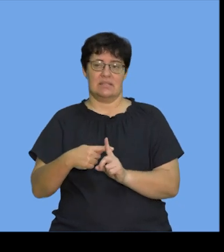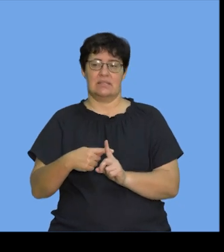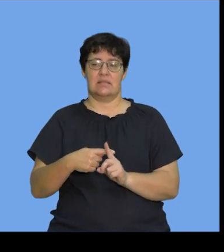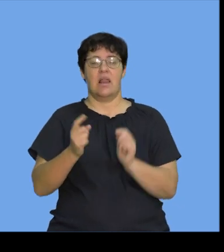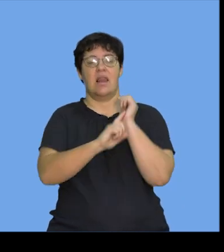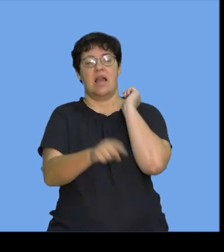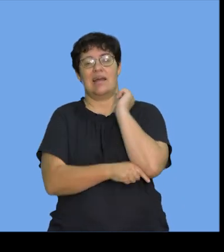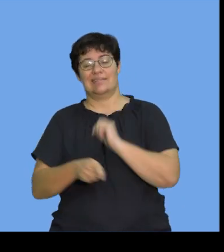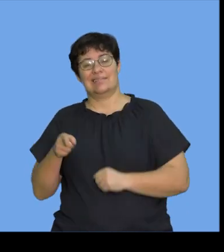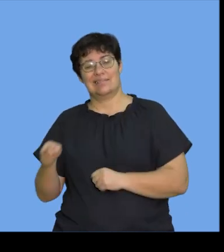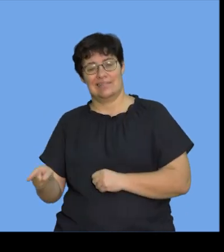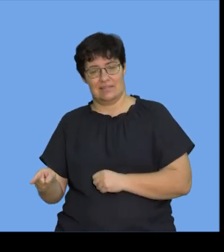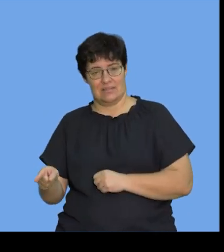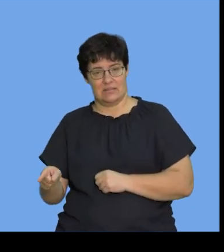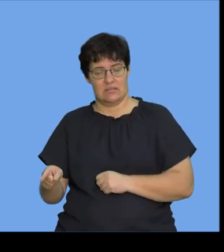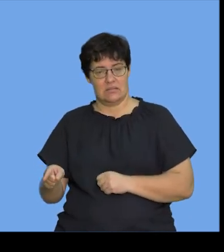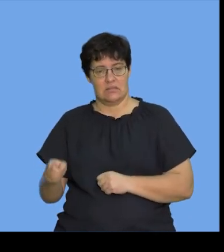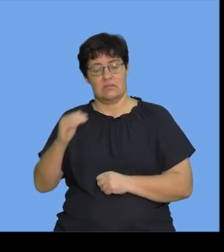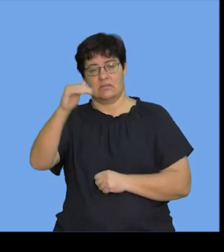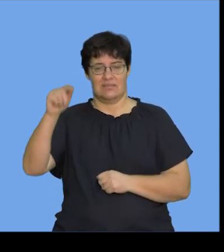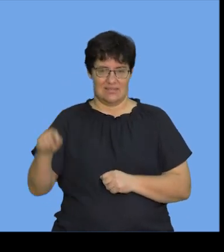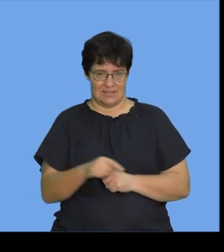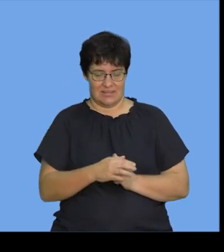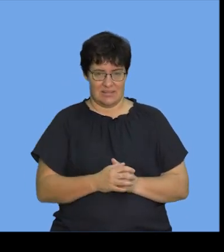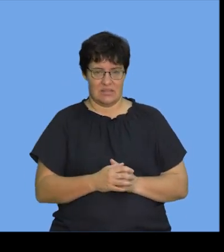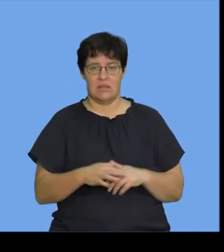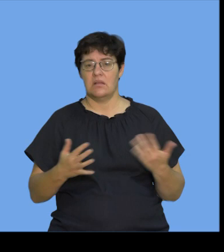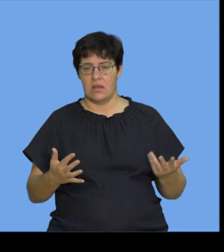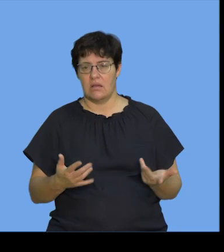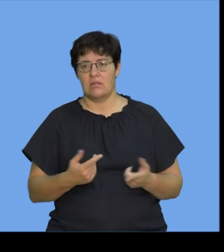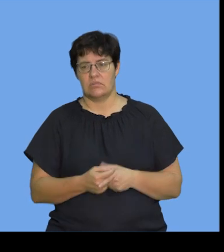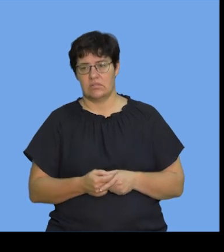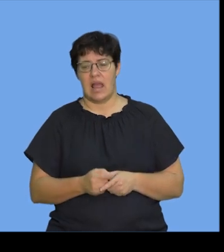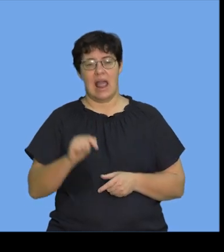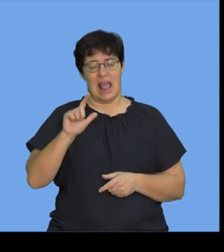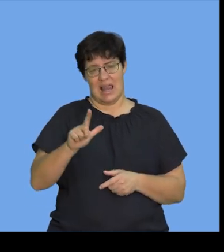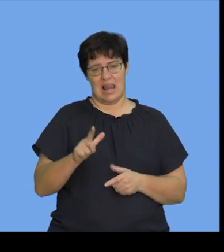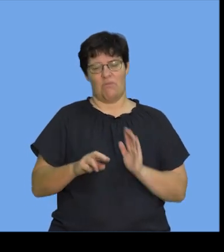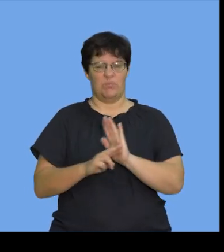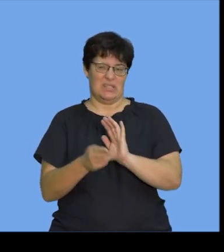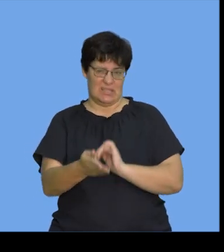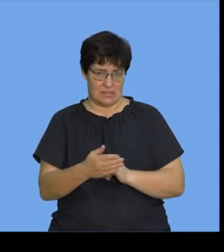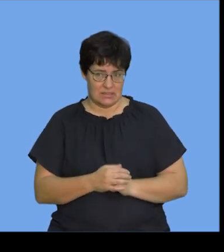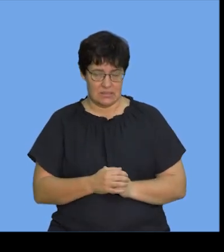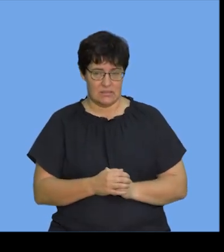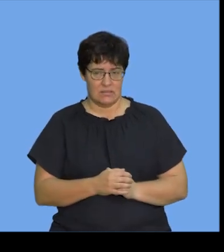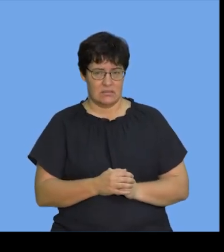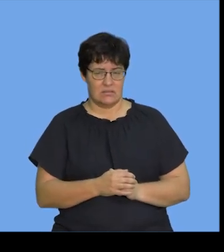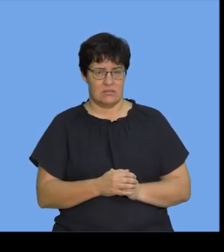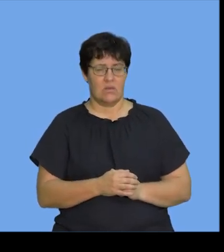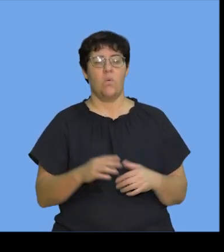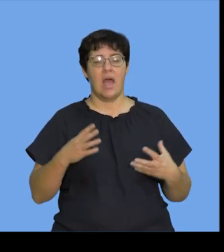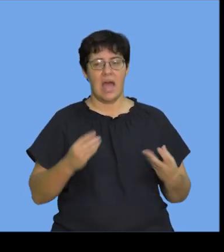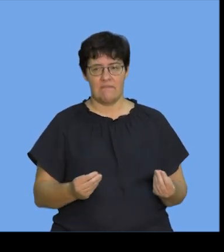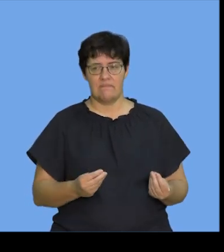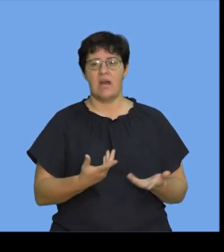last term, which is normally represented by L, right? Now, we have what we call